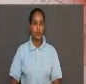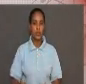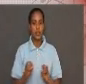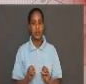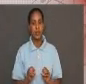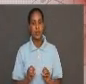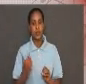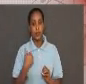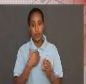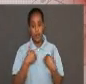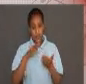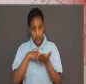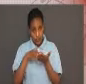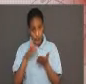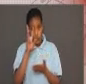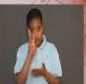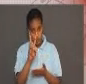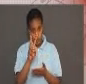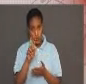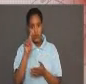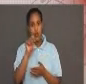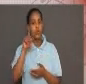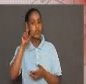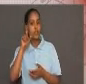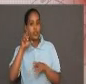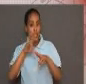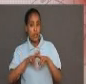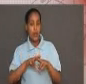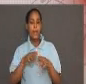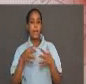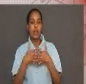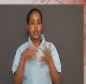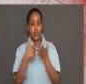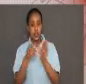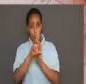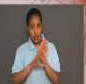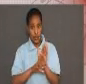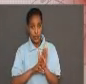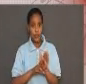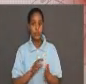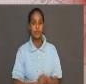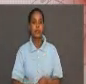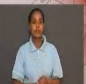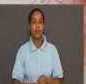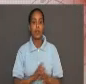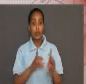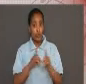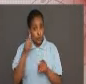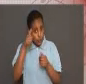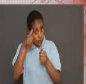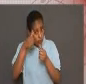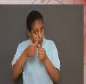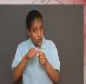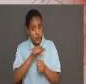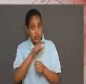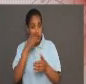Students, we have studied 2 thermoset materials during this unit. Do you remember what they